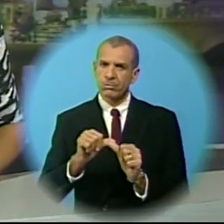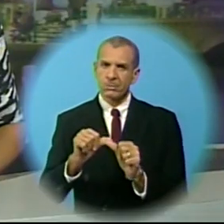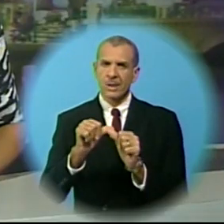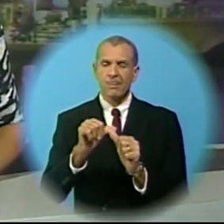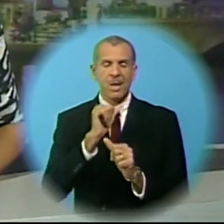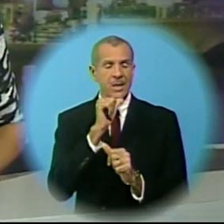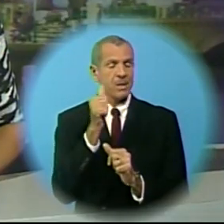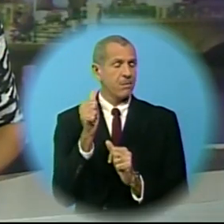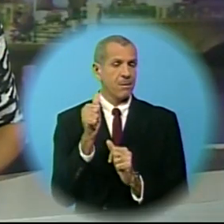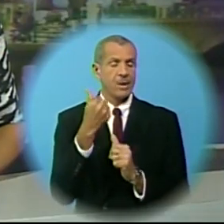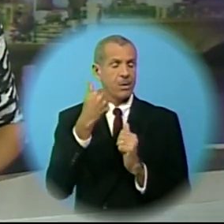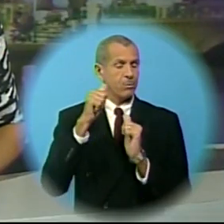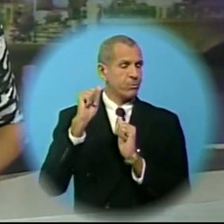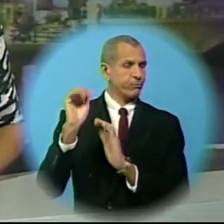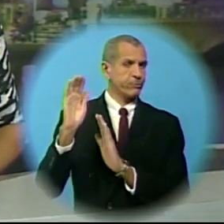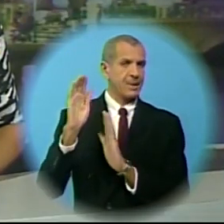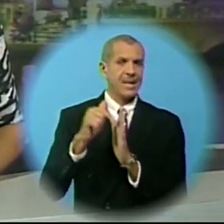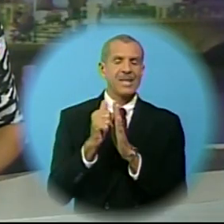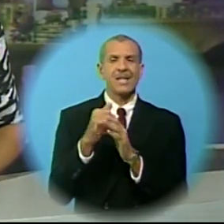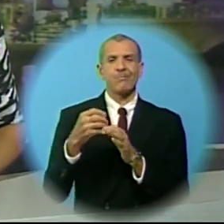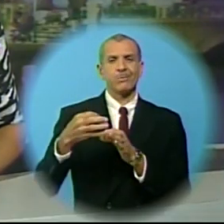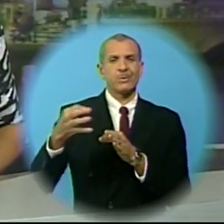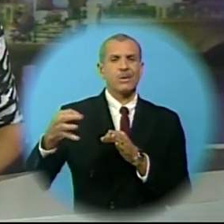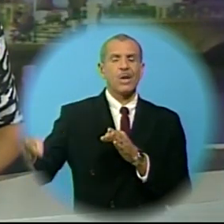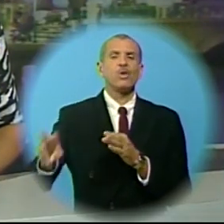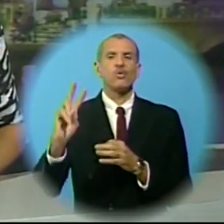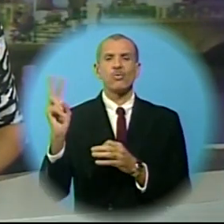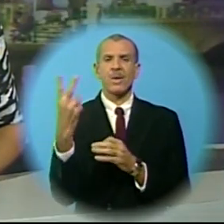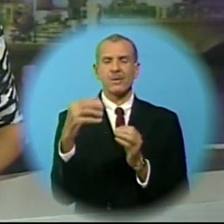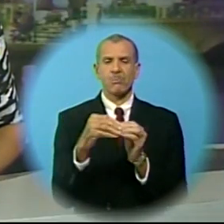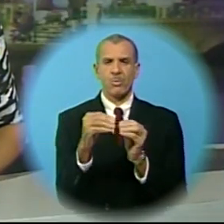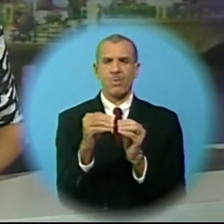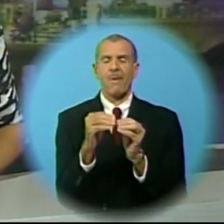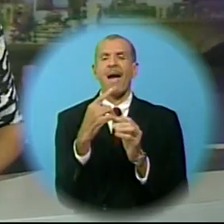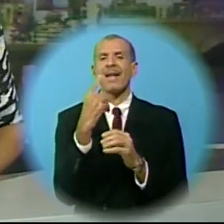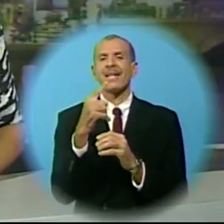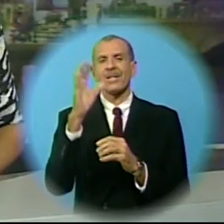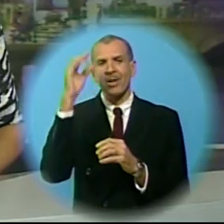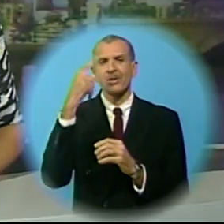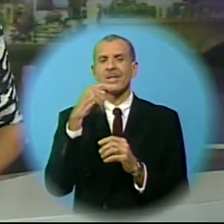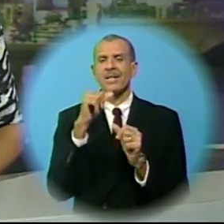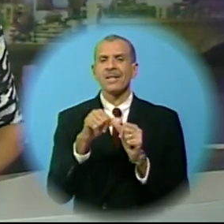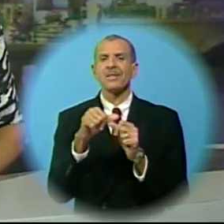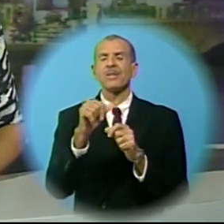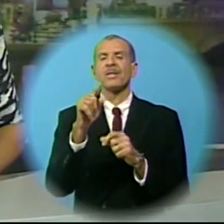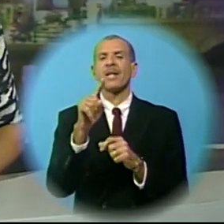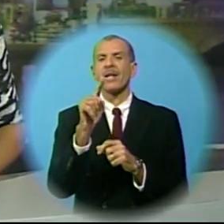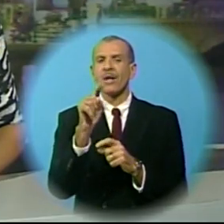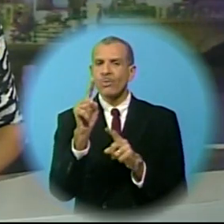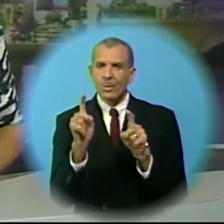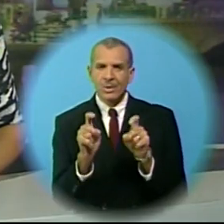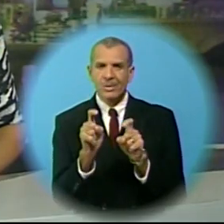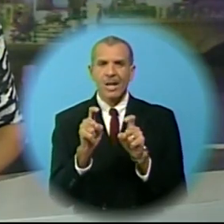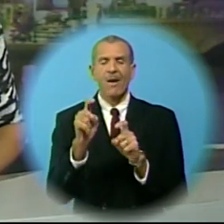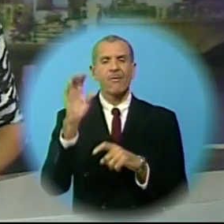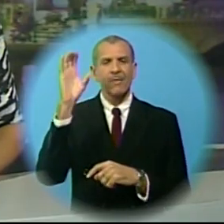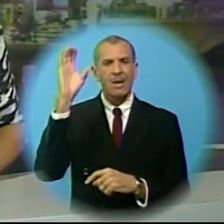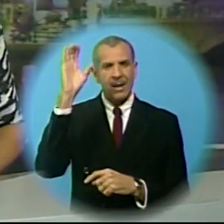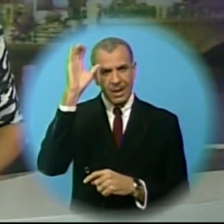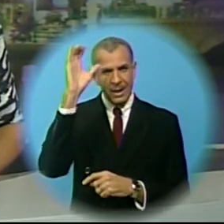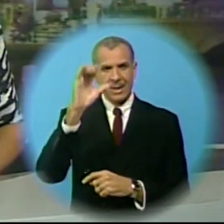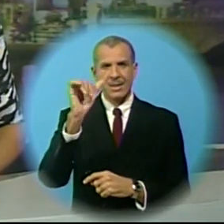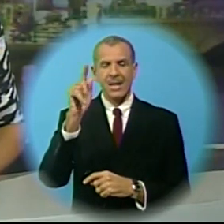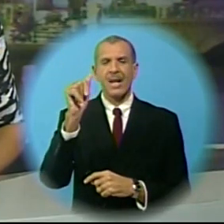he refused. The session was then adjourned 2 more times, after which Mr. Codrington resumed his cross-examination of Mr. Clark. The